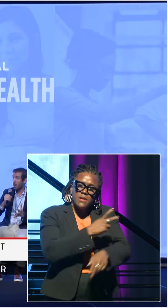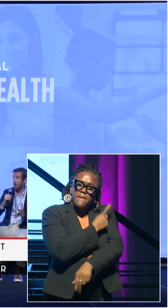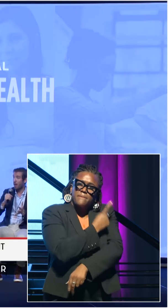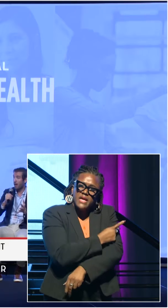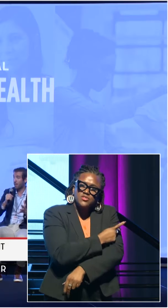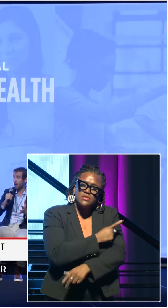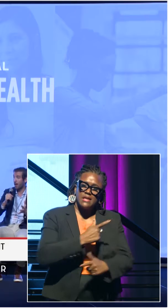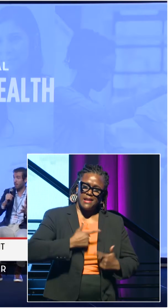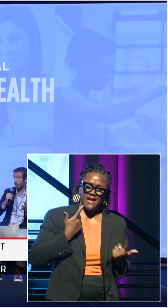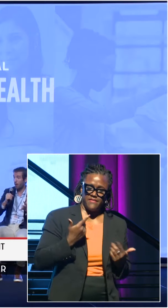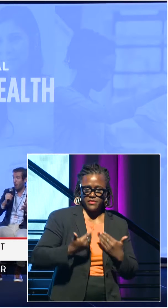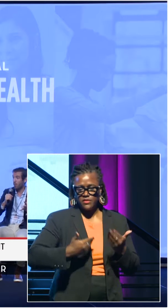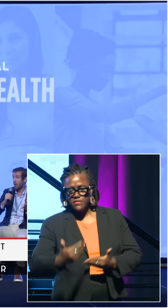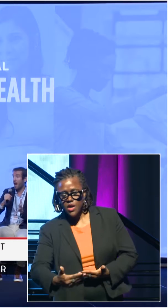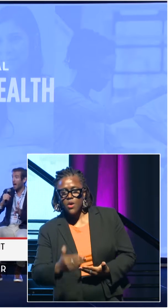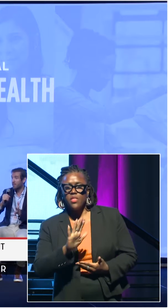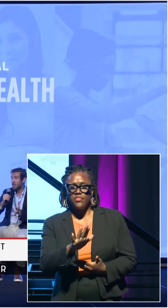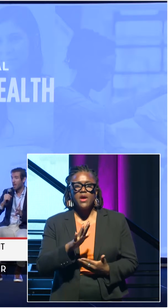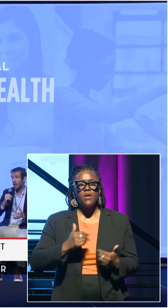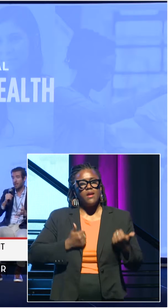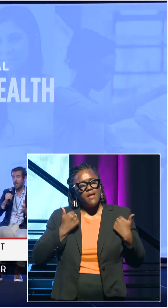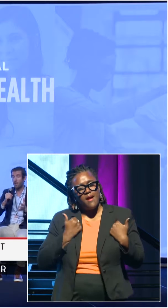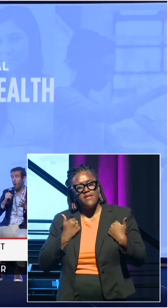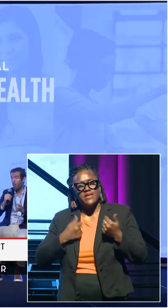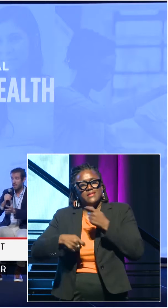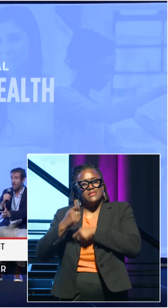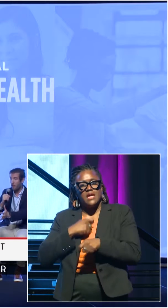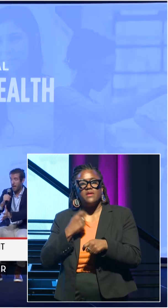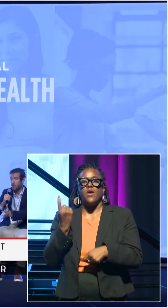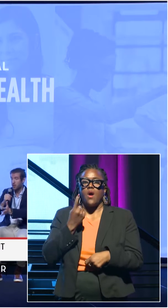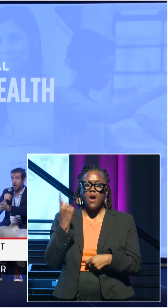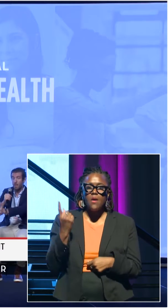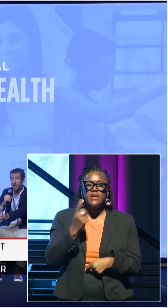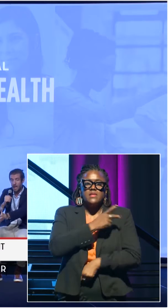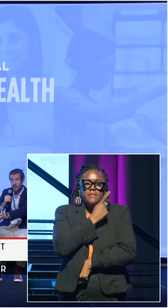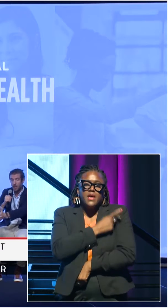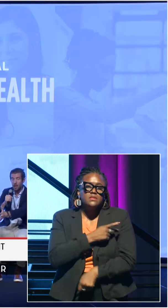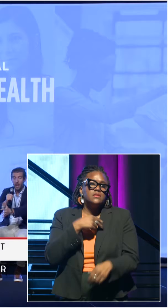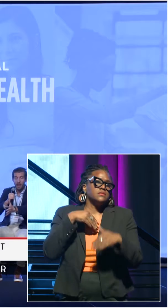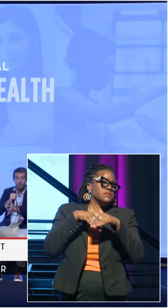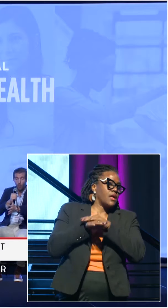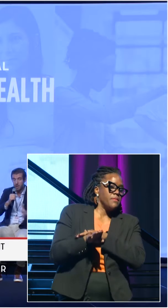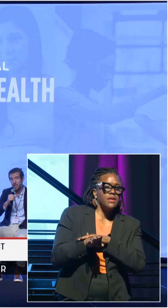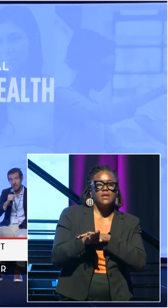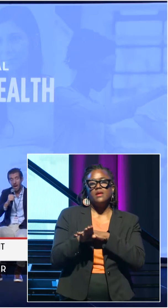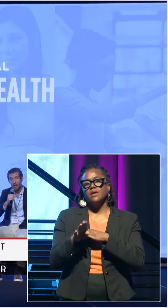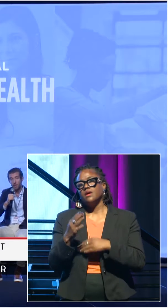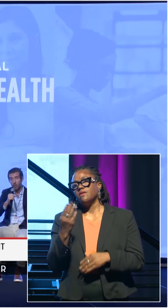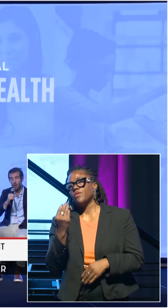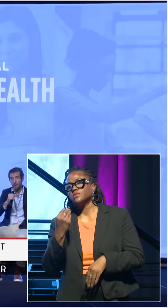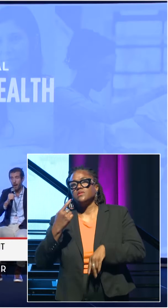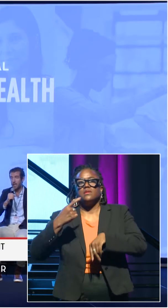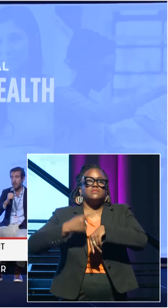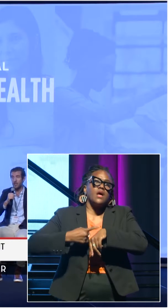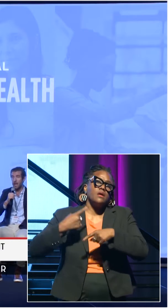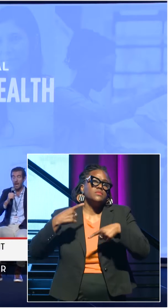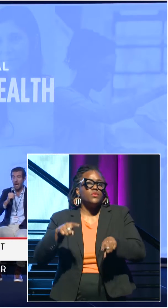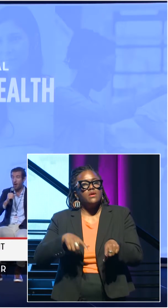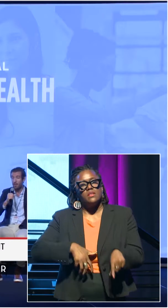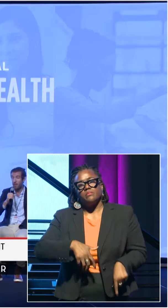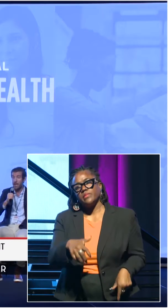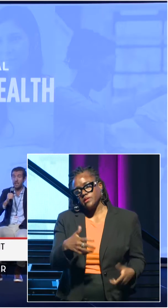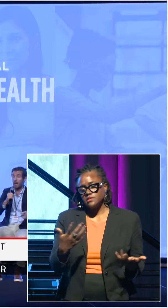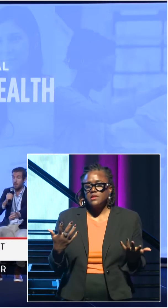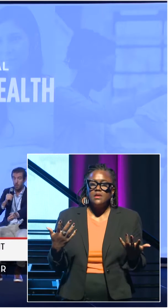life flow and their own lives, instead of always having a patient to come in 14 times throughout the pregnancy